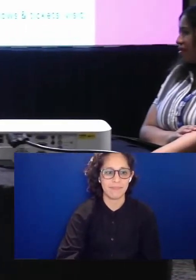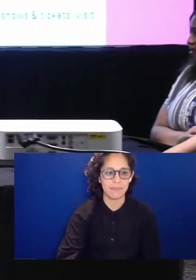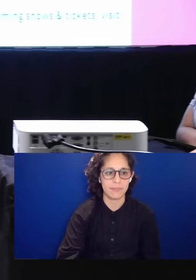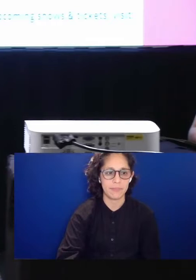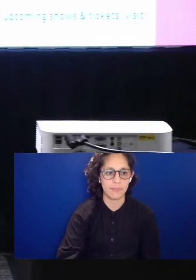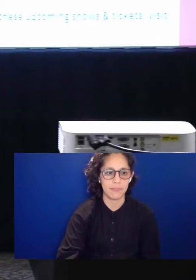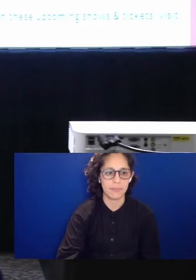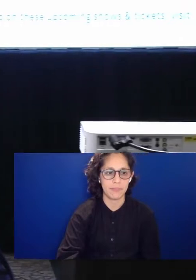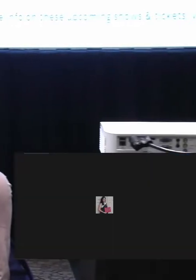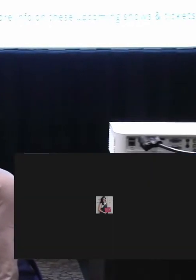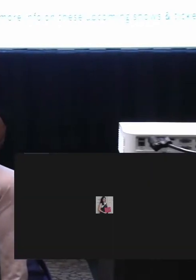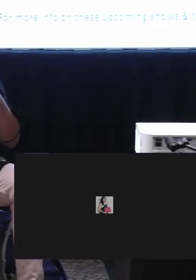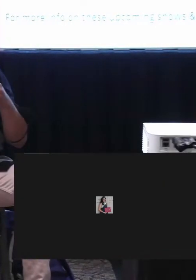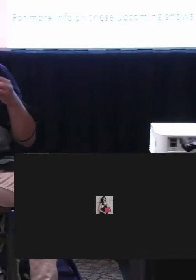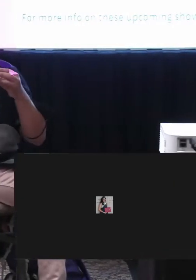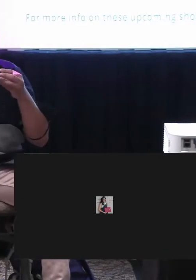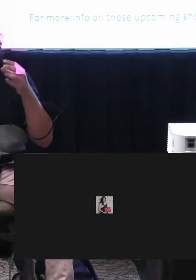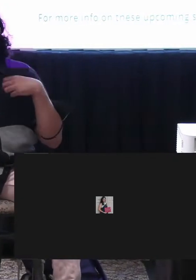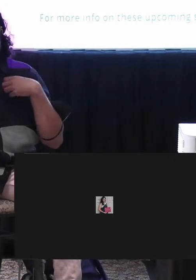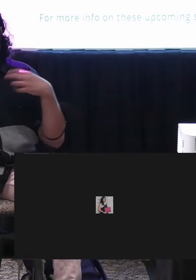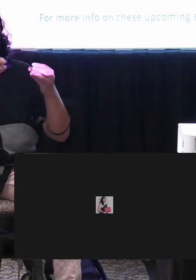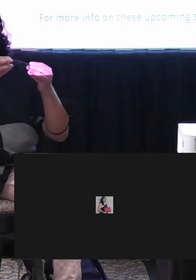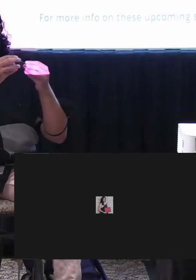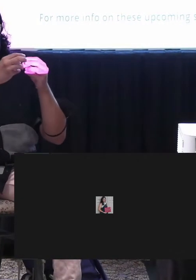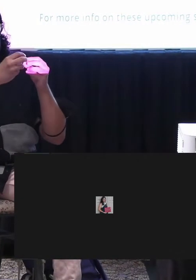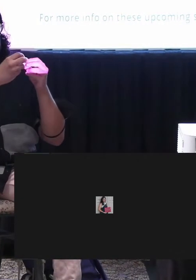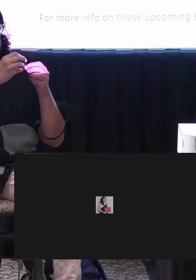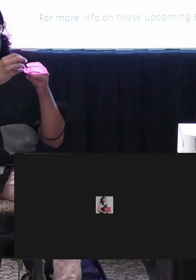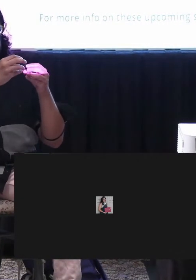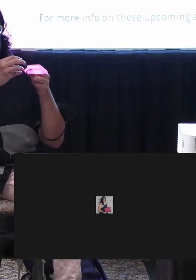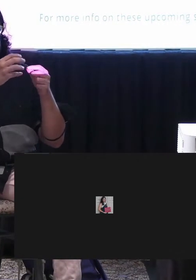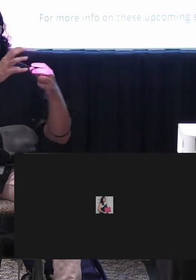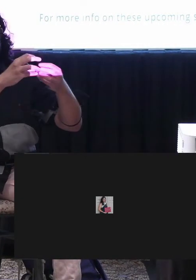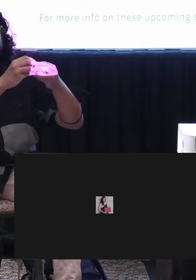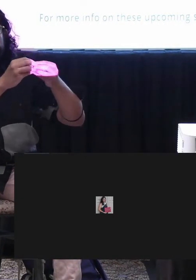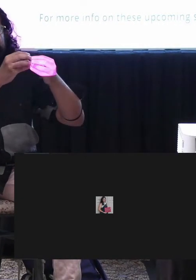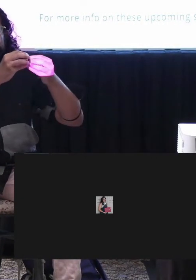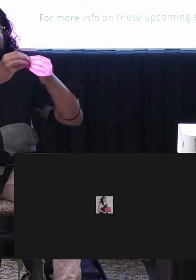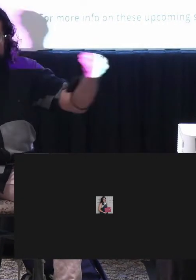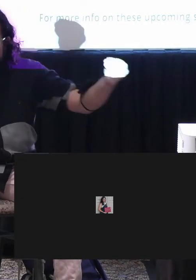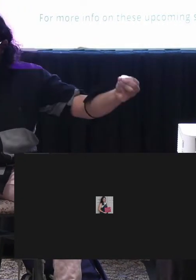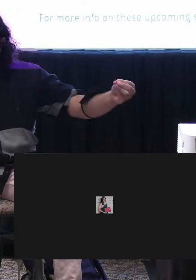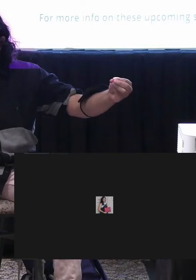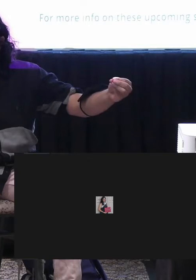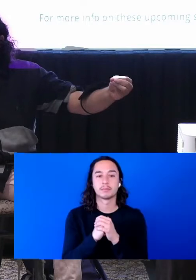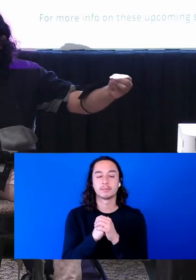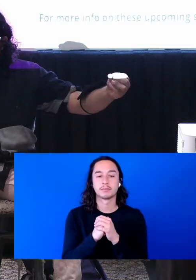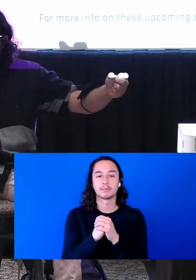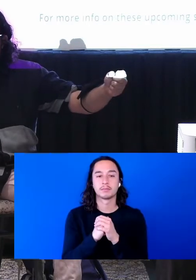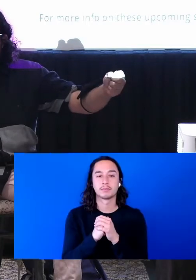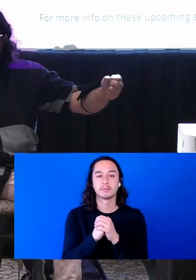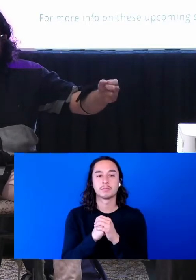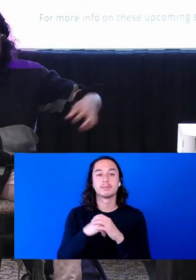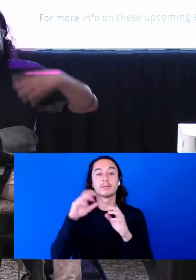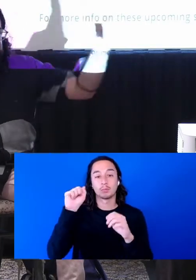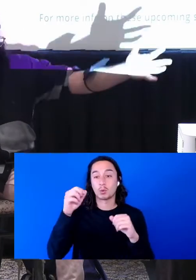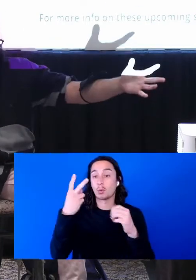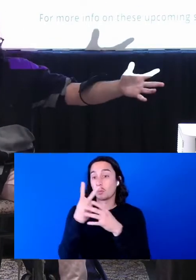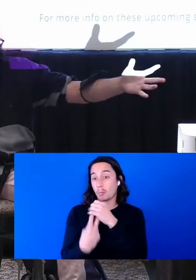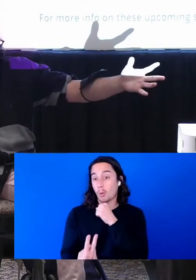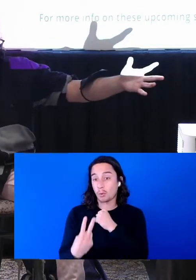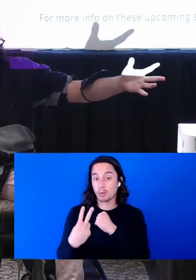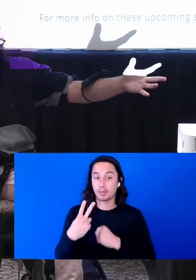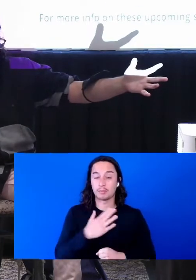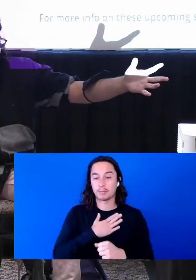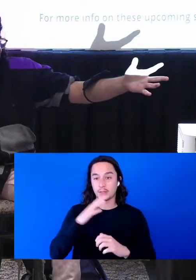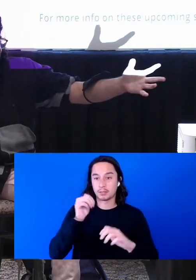So both of our shows, but my show was, you know, the sausage was made through quarantine. Right. Like I started